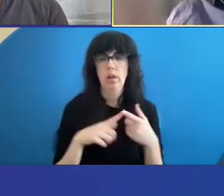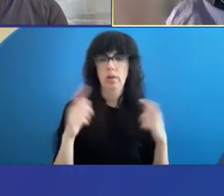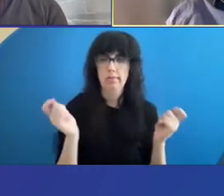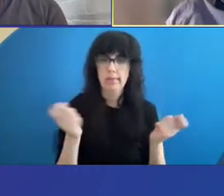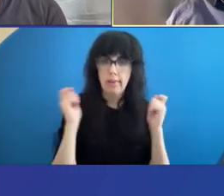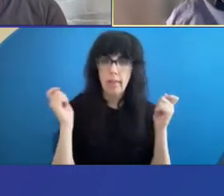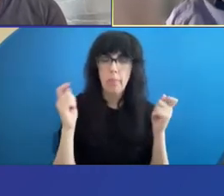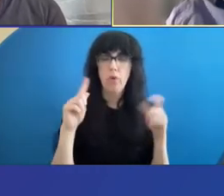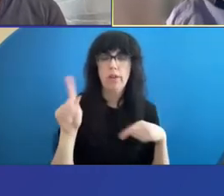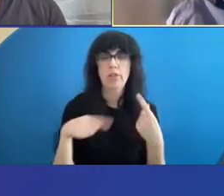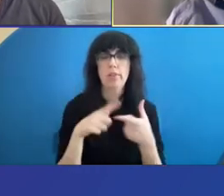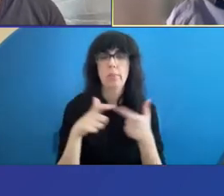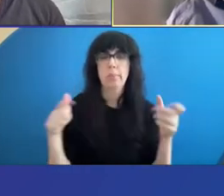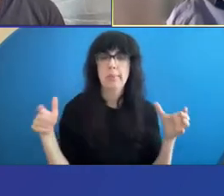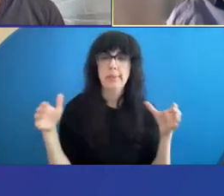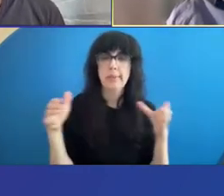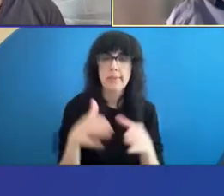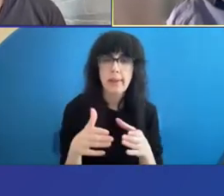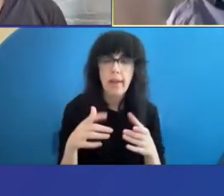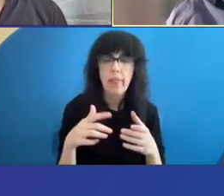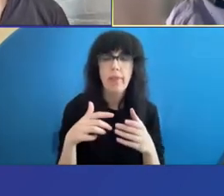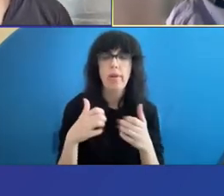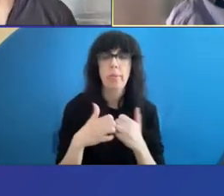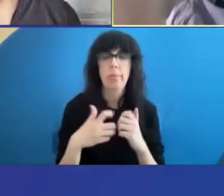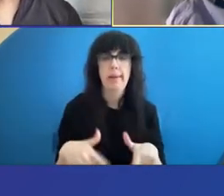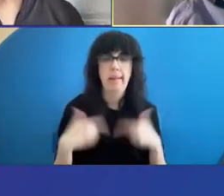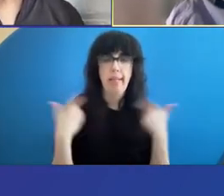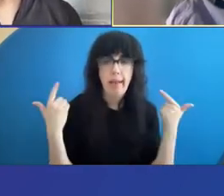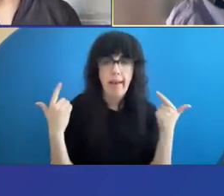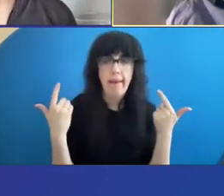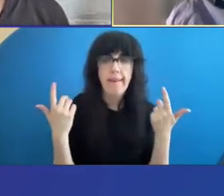together, of being alive, of being